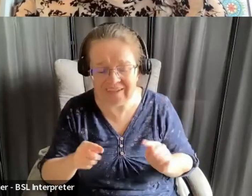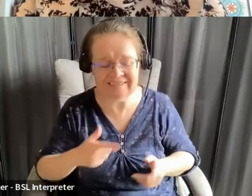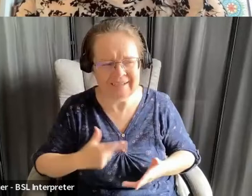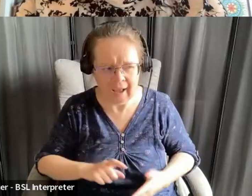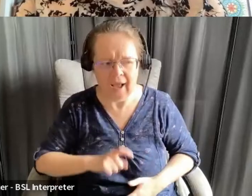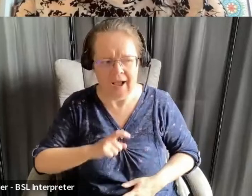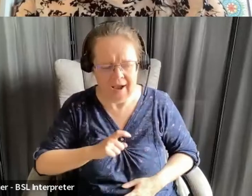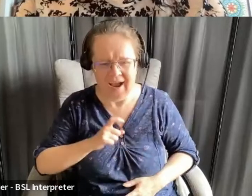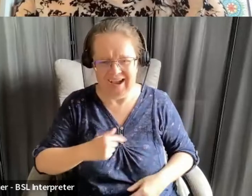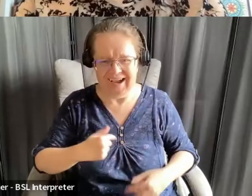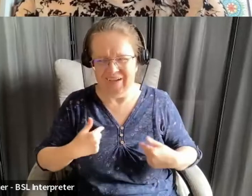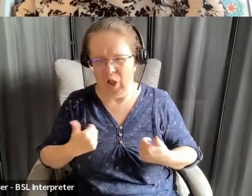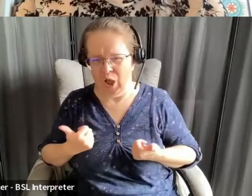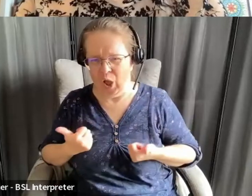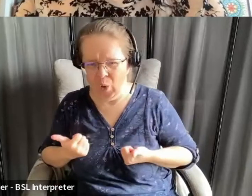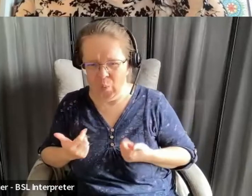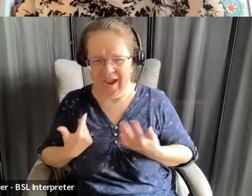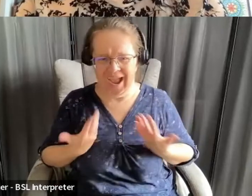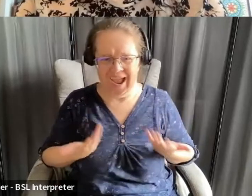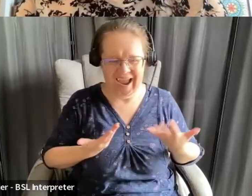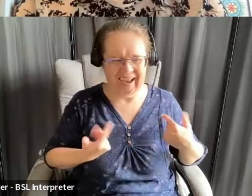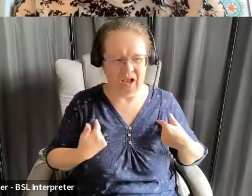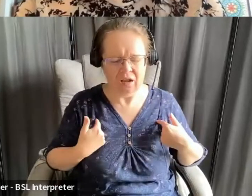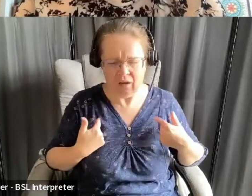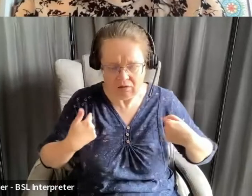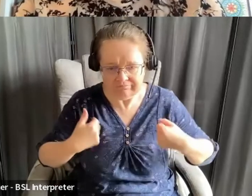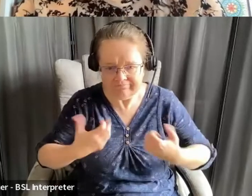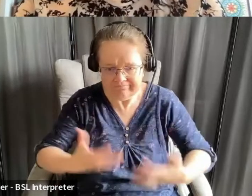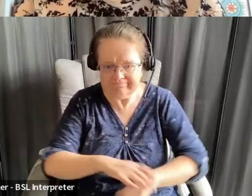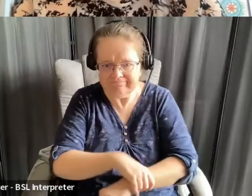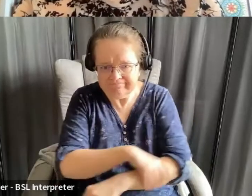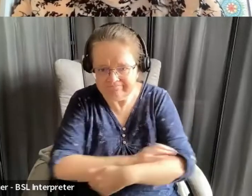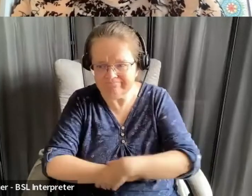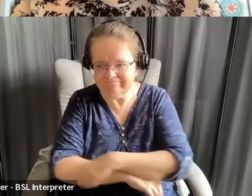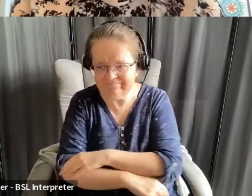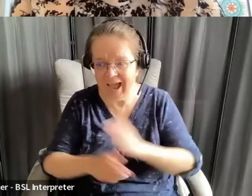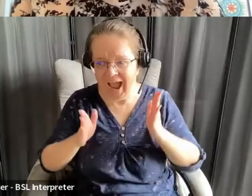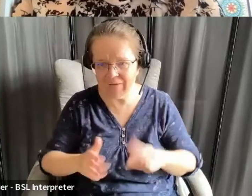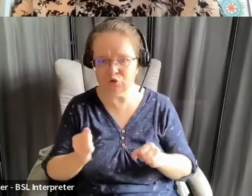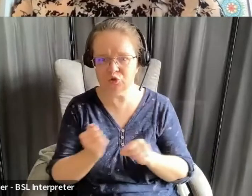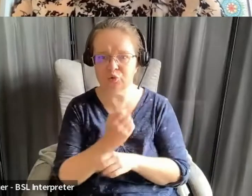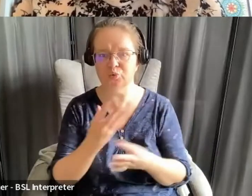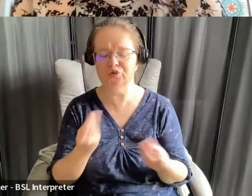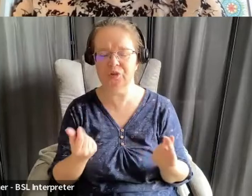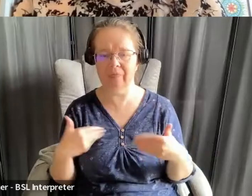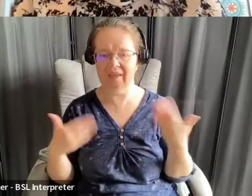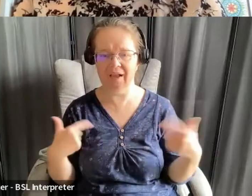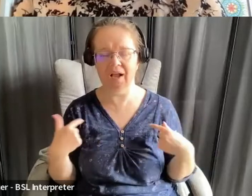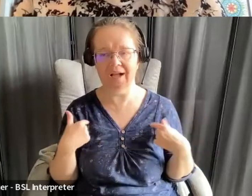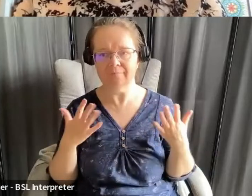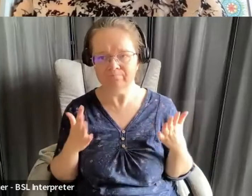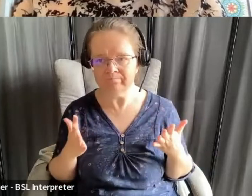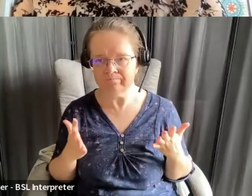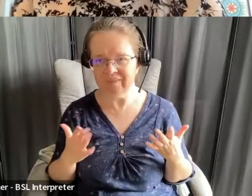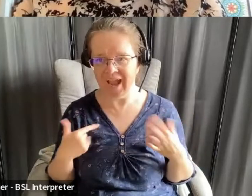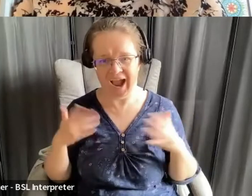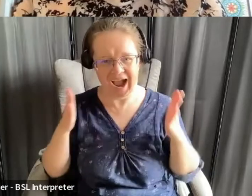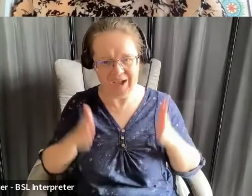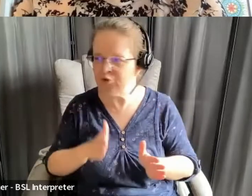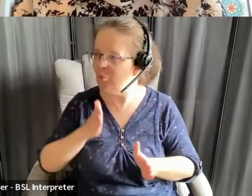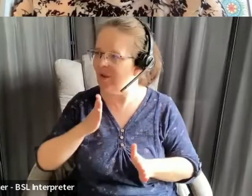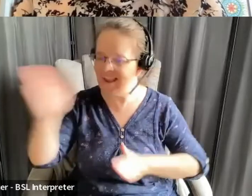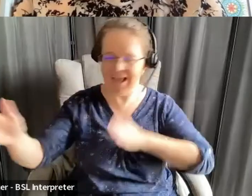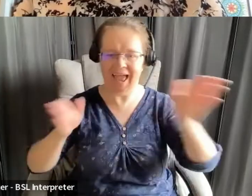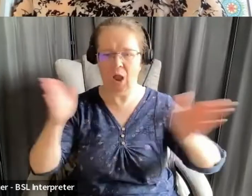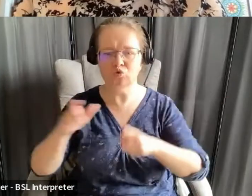believing it and going, "Well, okay, I'm not here just on a whim. There obviously has got to be something I'm doing. So I've just got to get out there and do